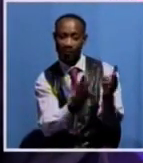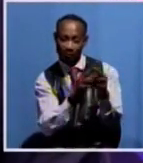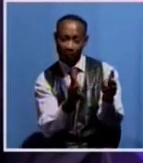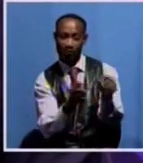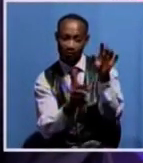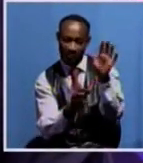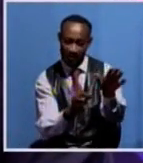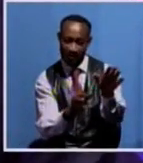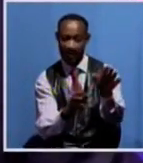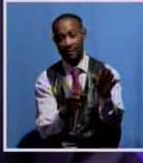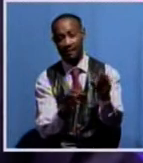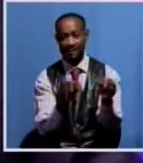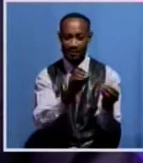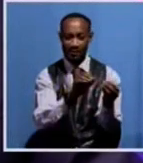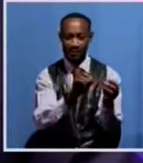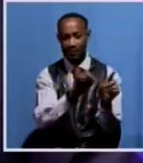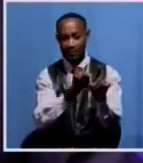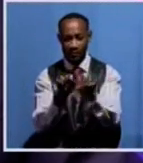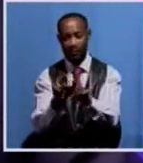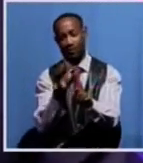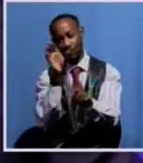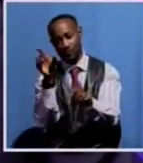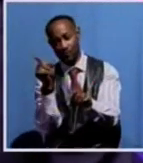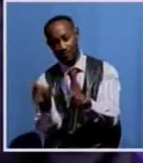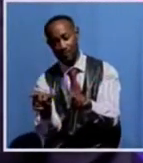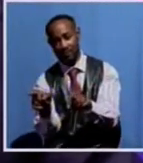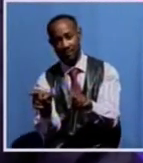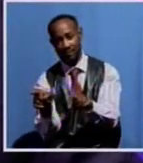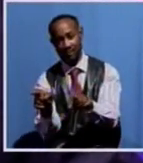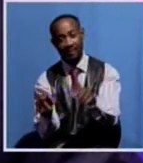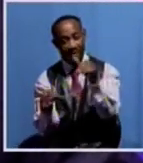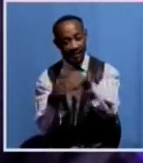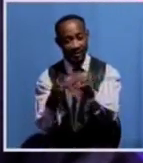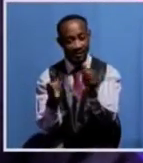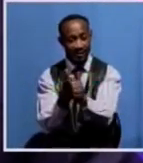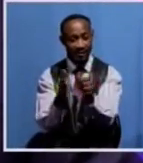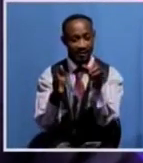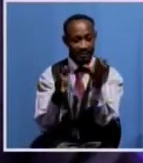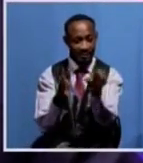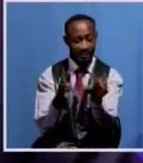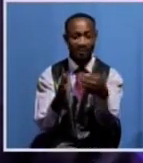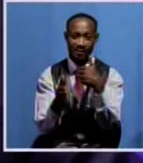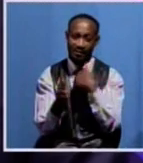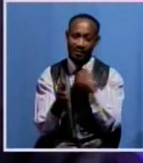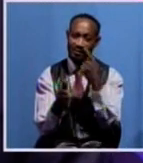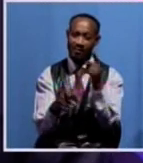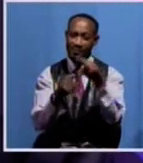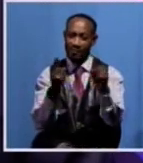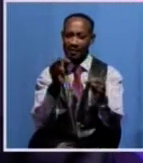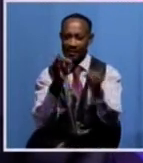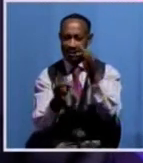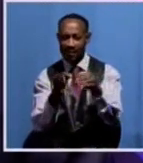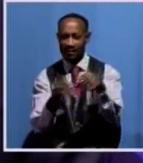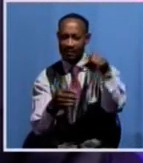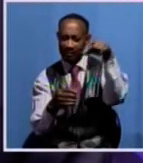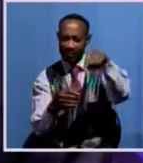much. And so it is a trade-off between how much do I put in this sector and how much do I put in that sector. Now, if the quantity that's left for